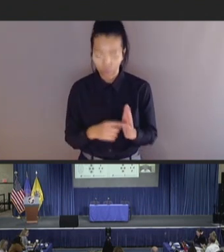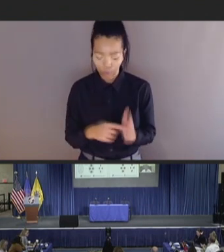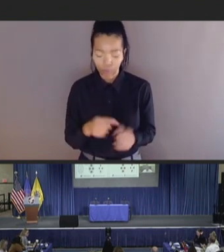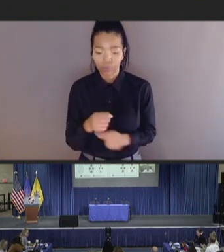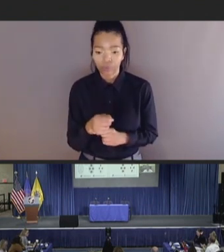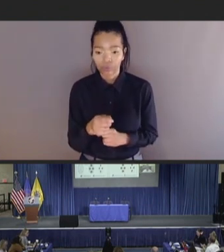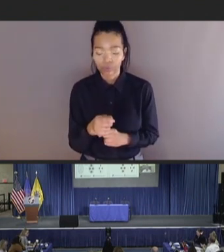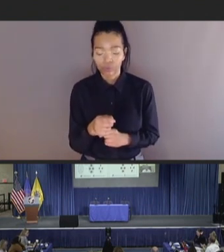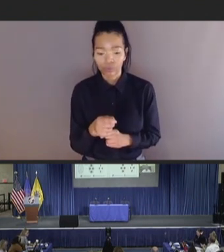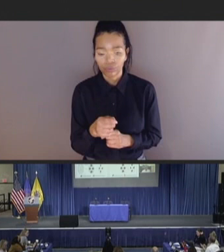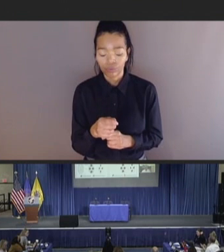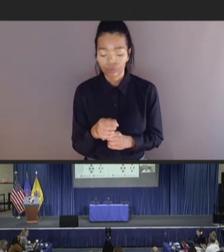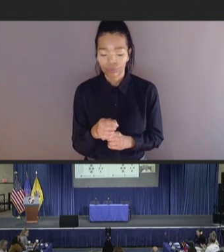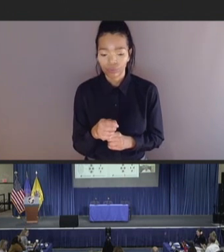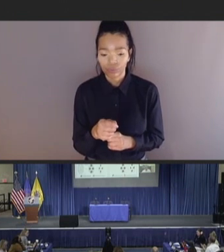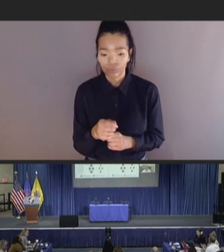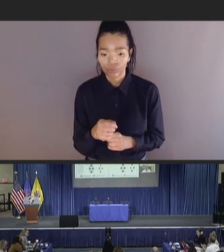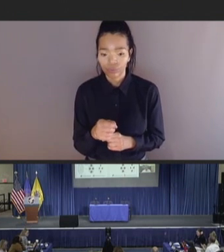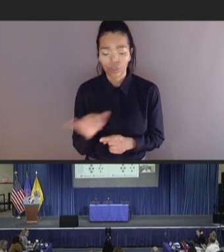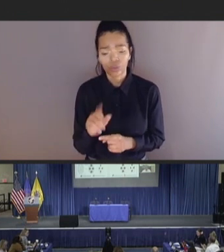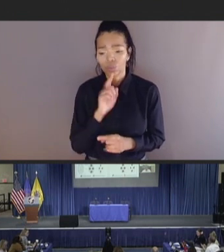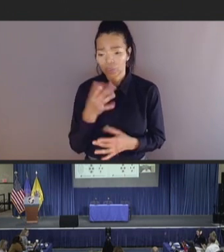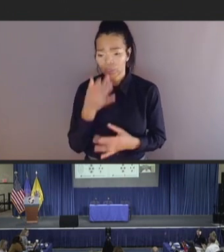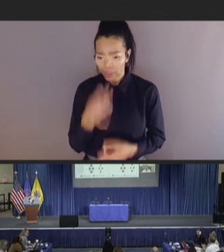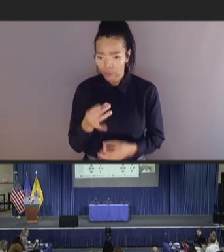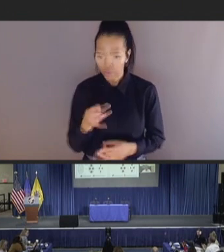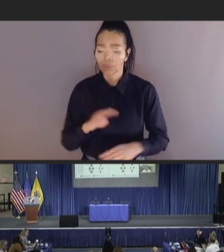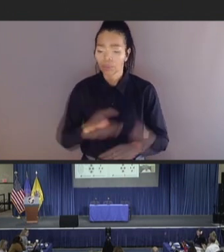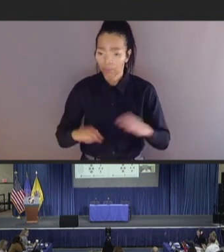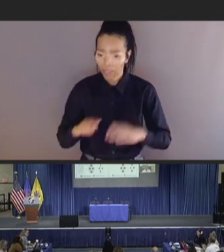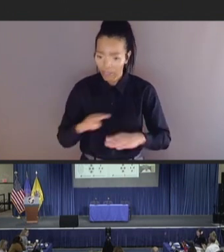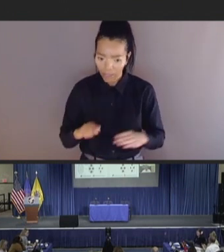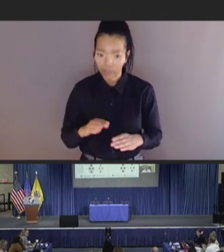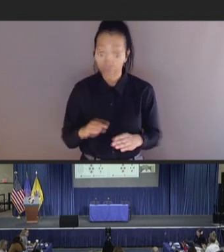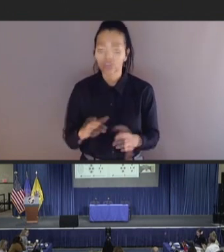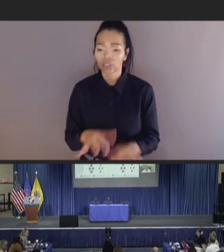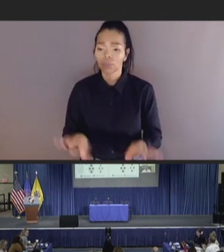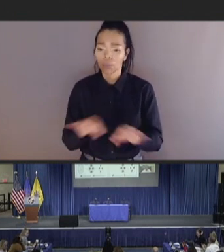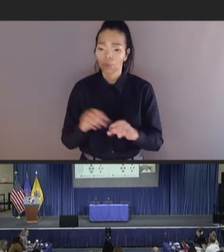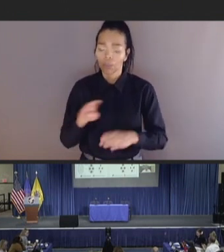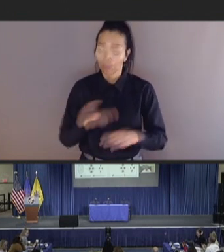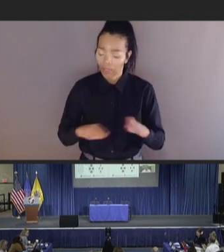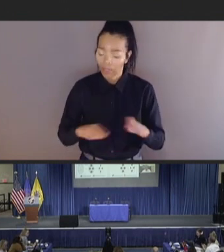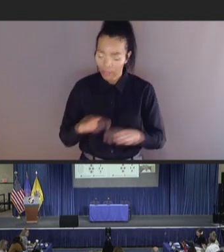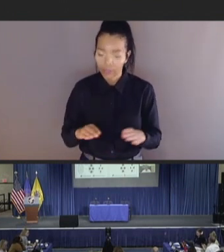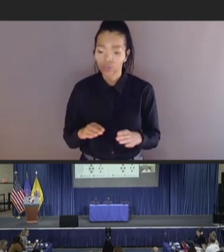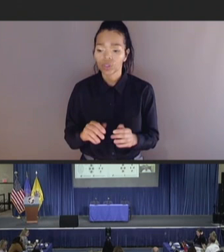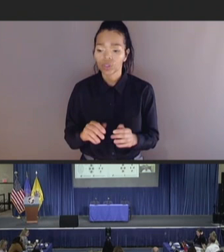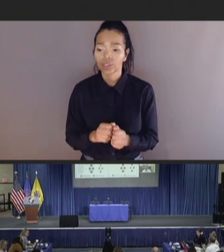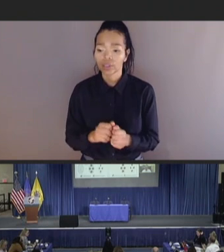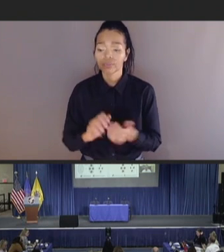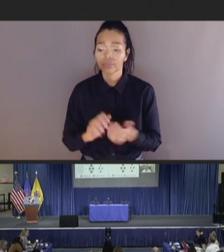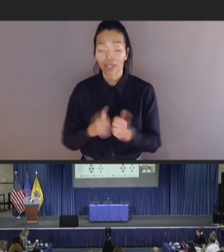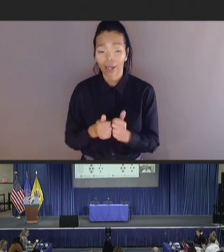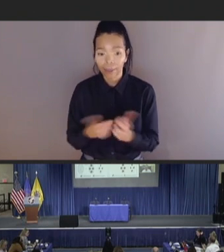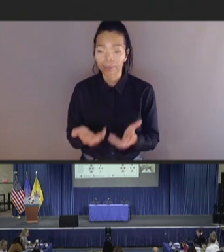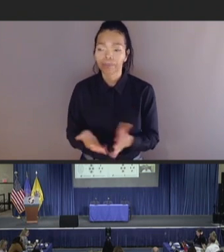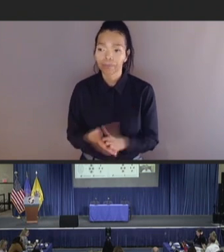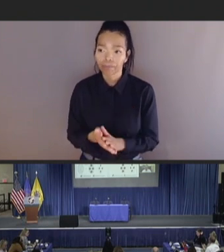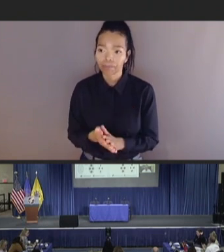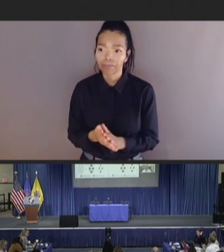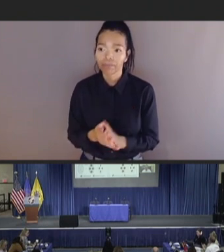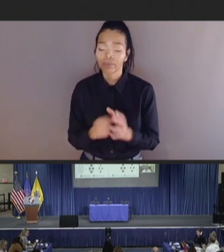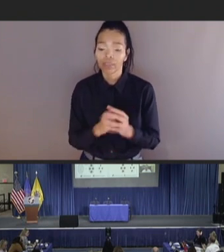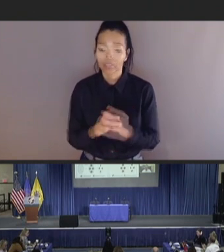here we have also learned very interesting biology. We have learned the important biology that how cells that